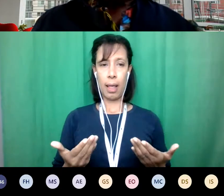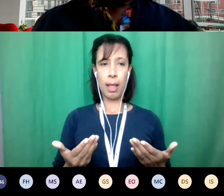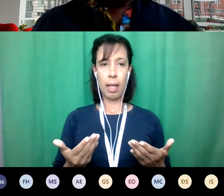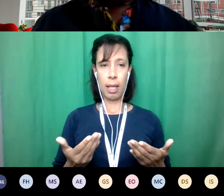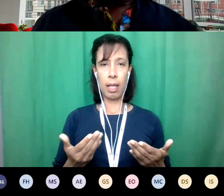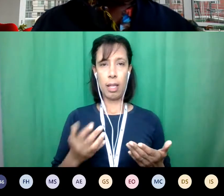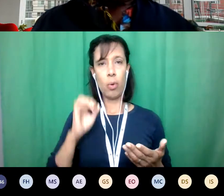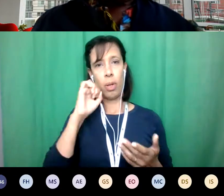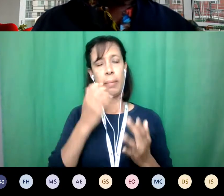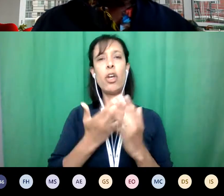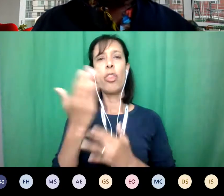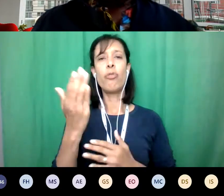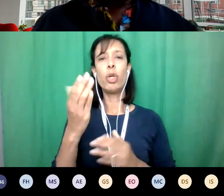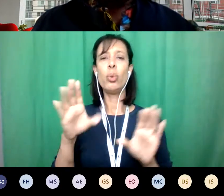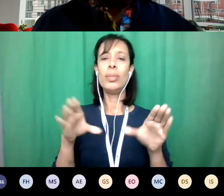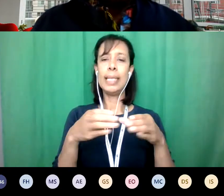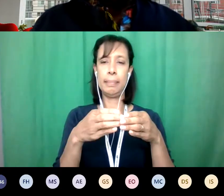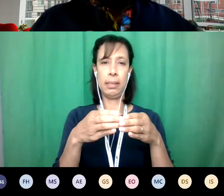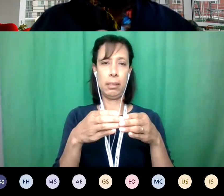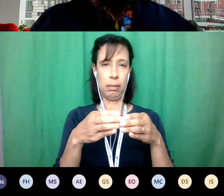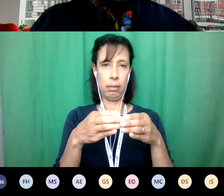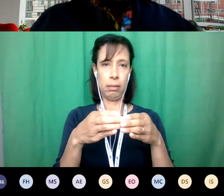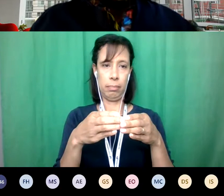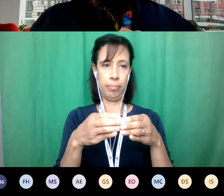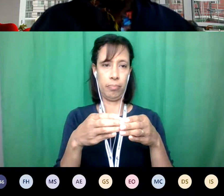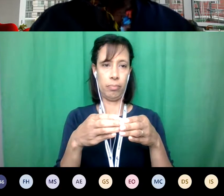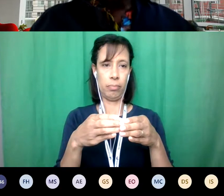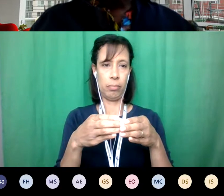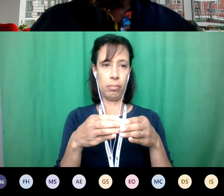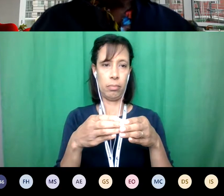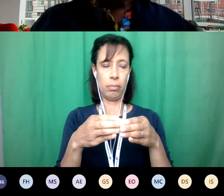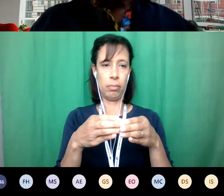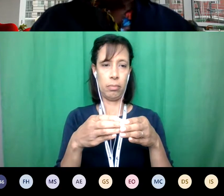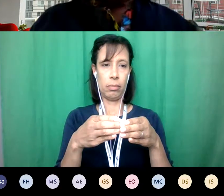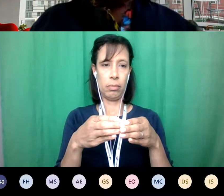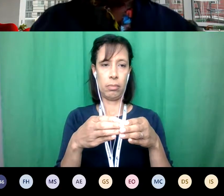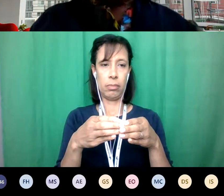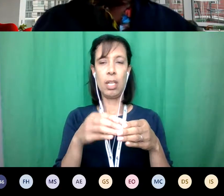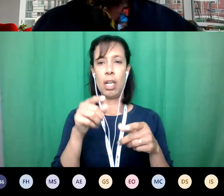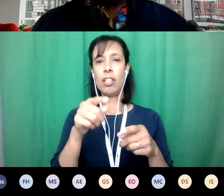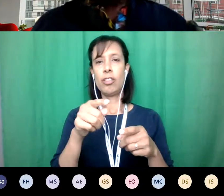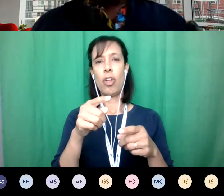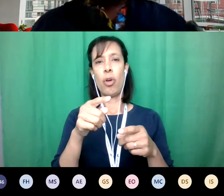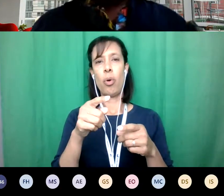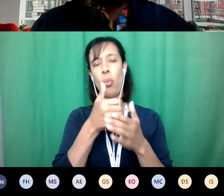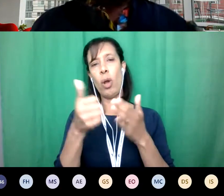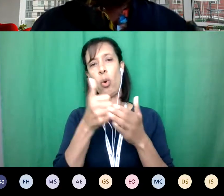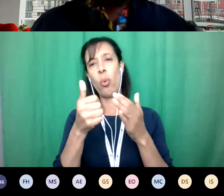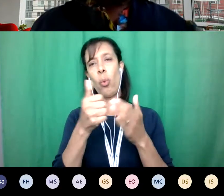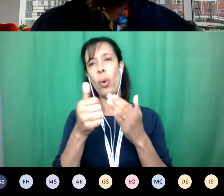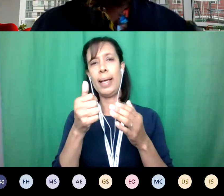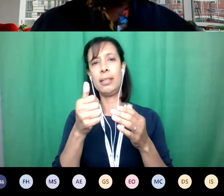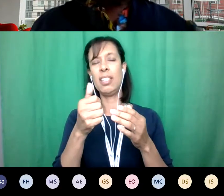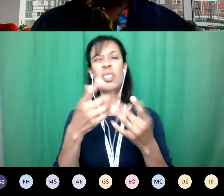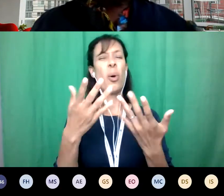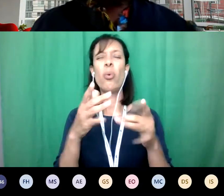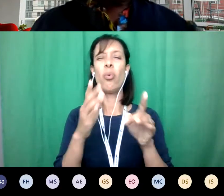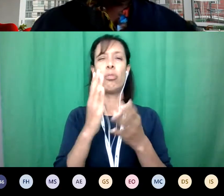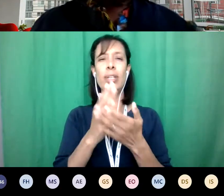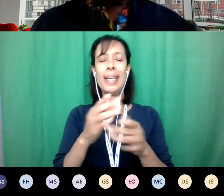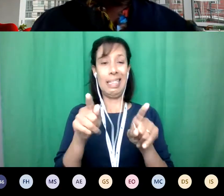through Teams and will take place in the project team. So you would follow the same link that you